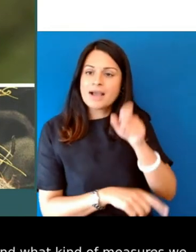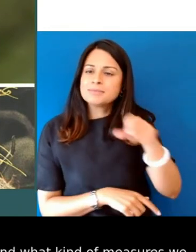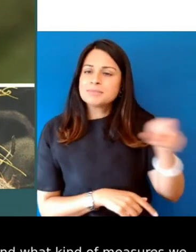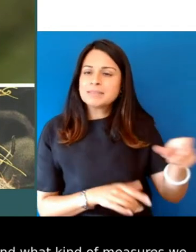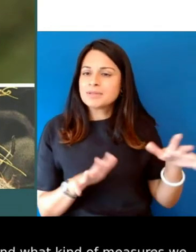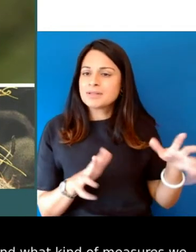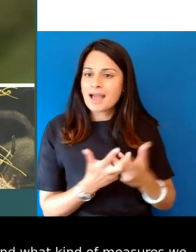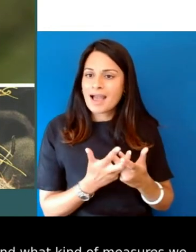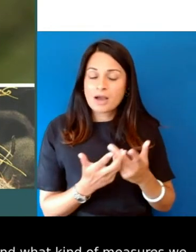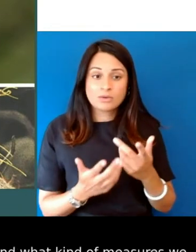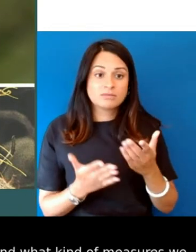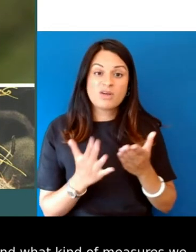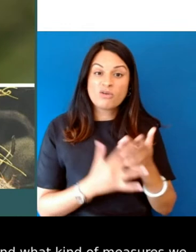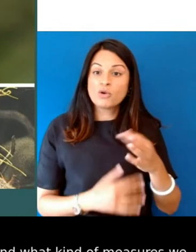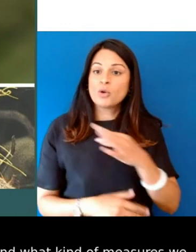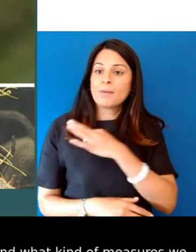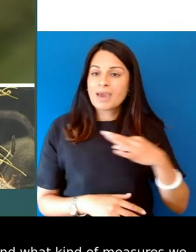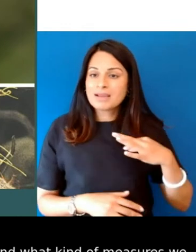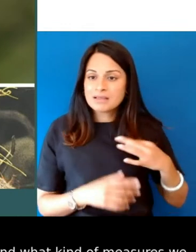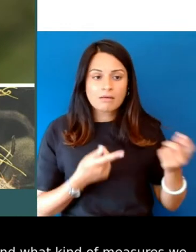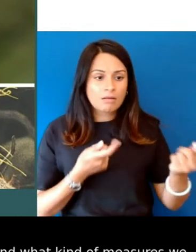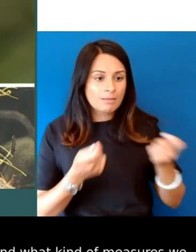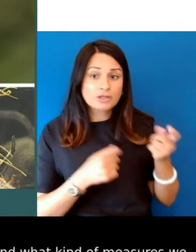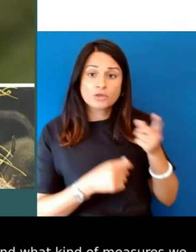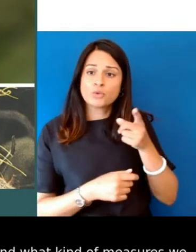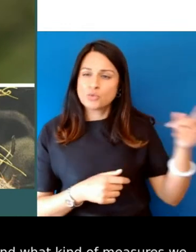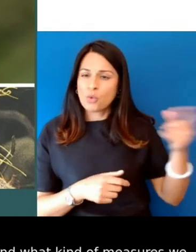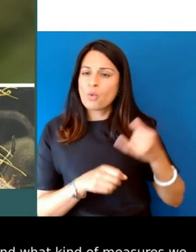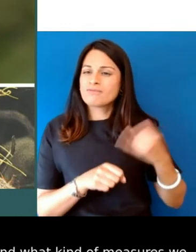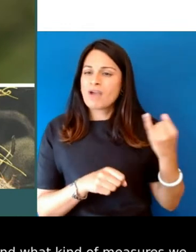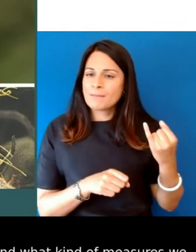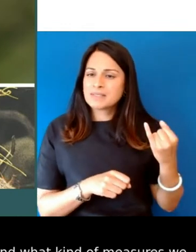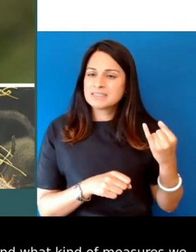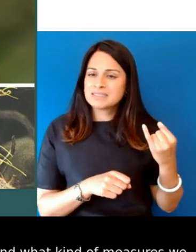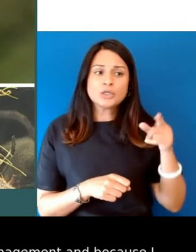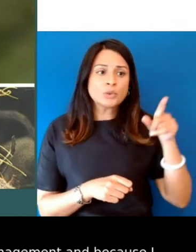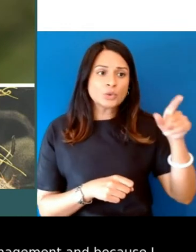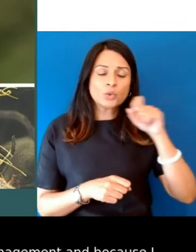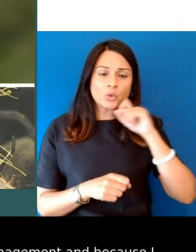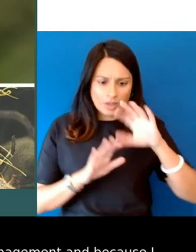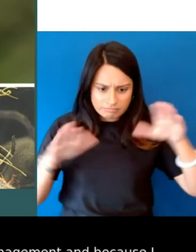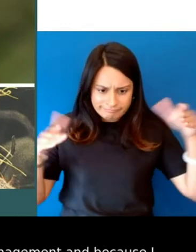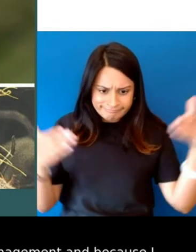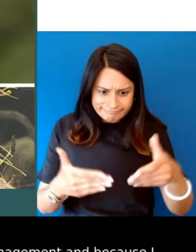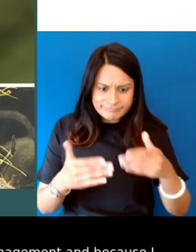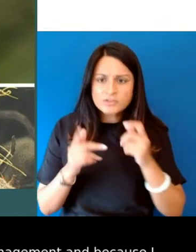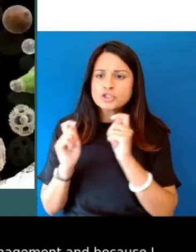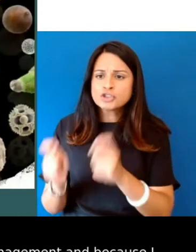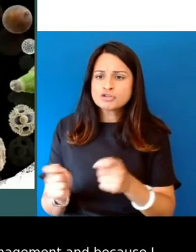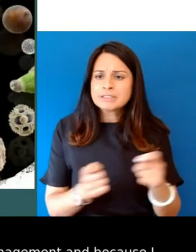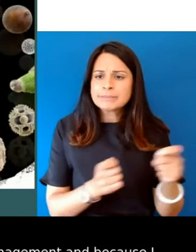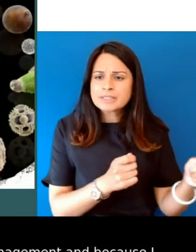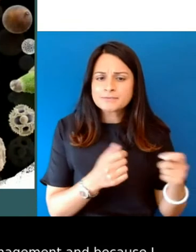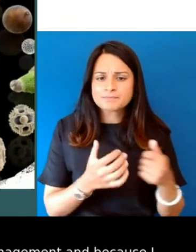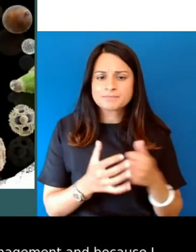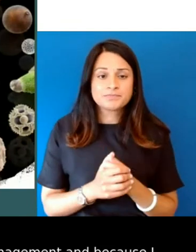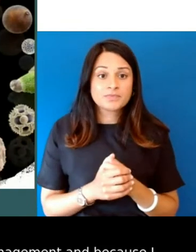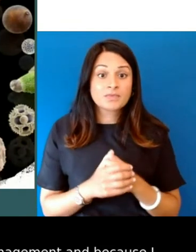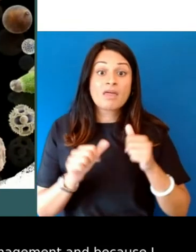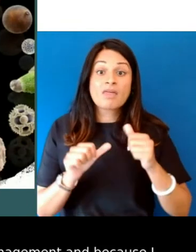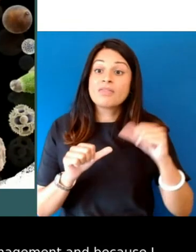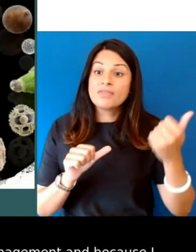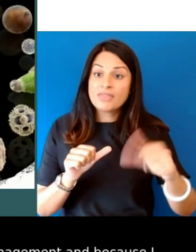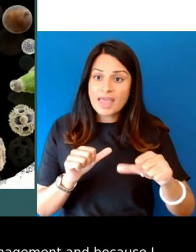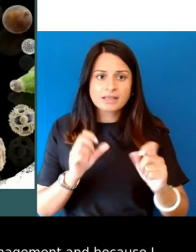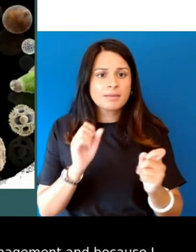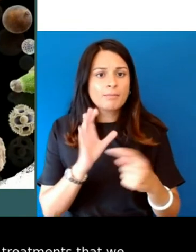management and because i know your pharmacist will focus on the mechanism of some of the treatments that we recommend and then we can go through the important role that